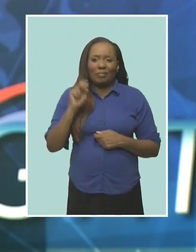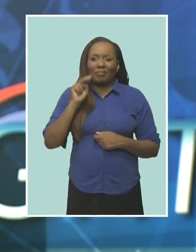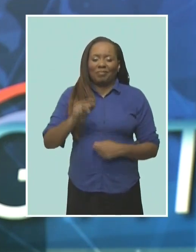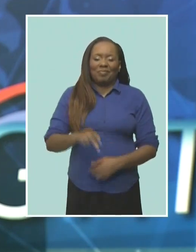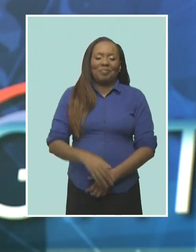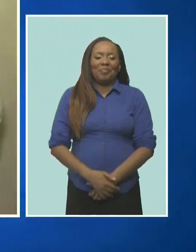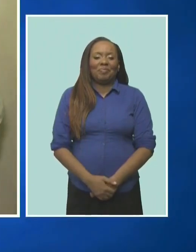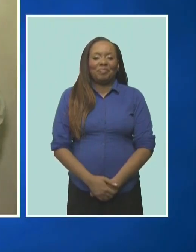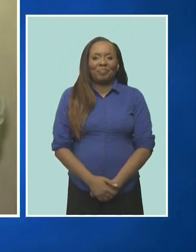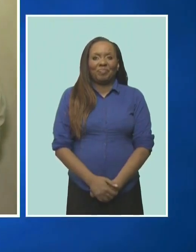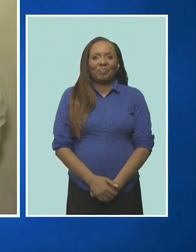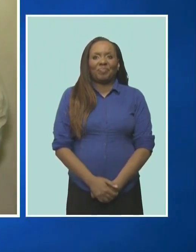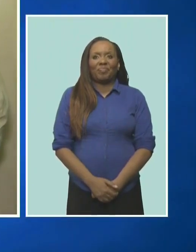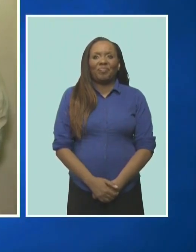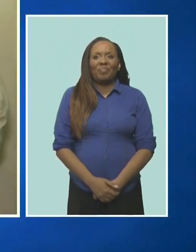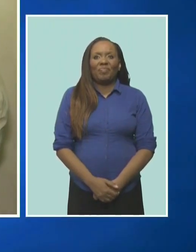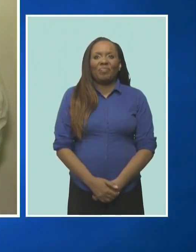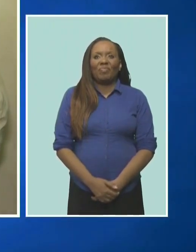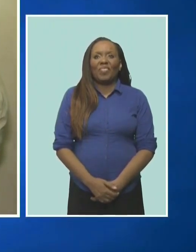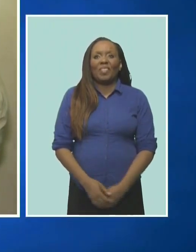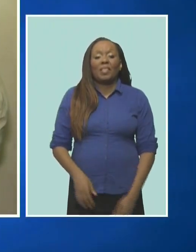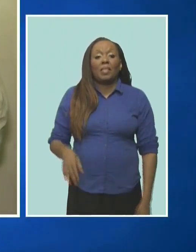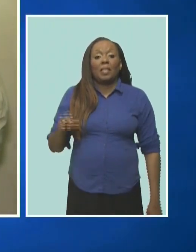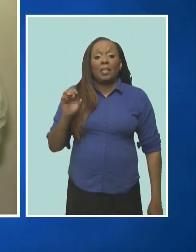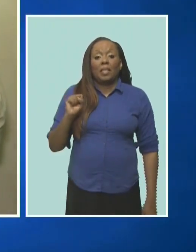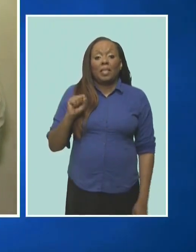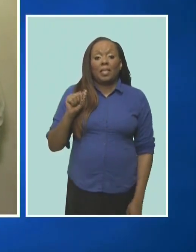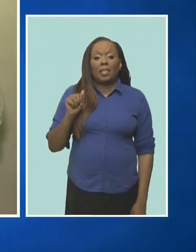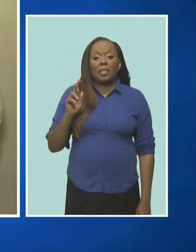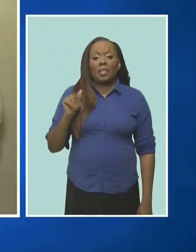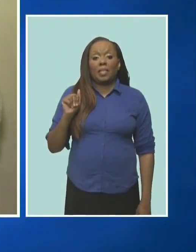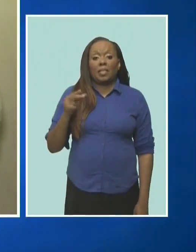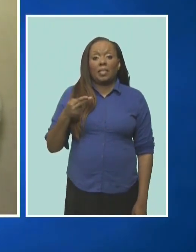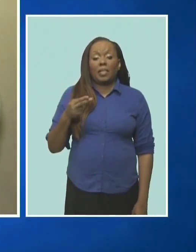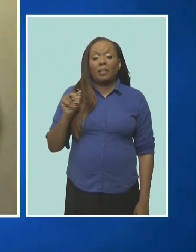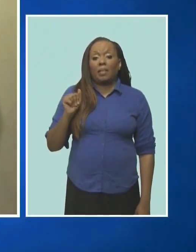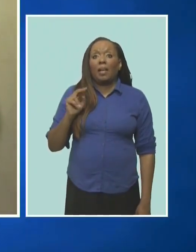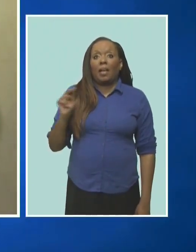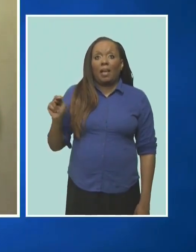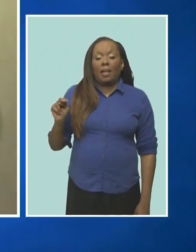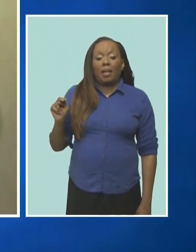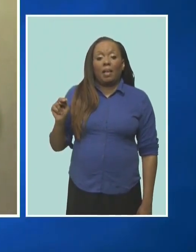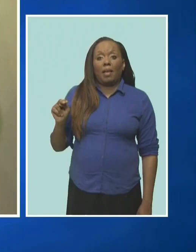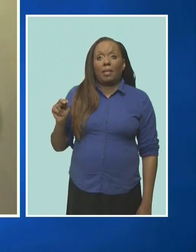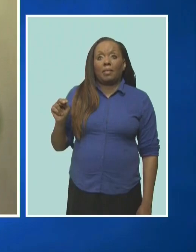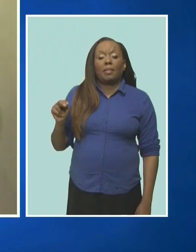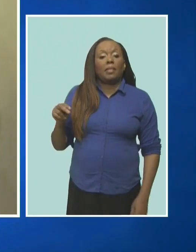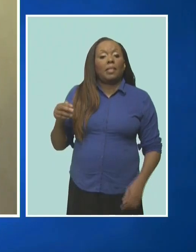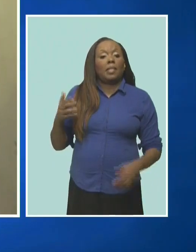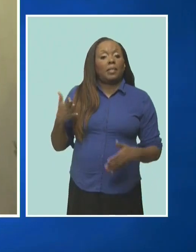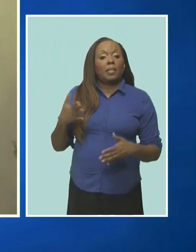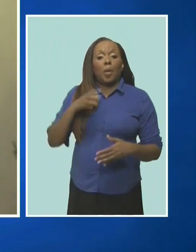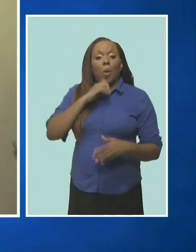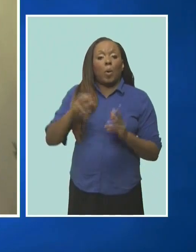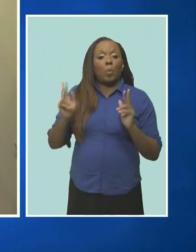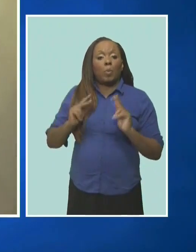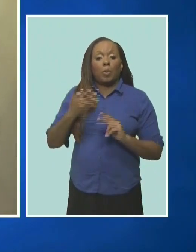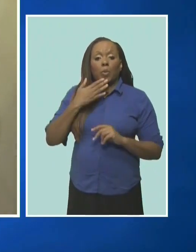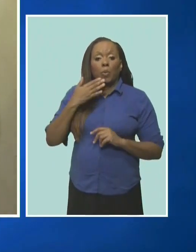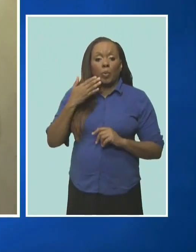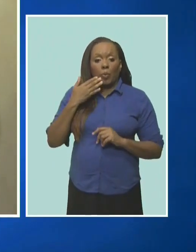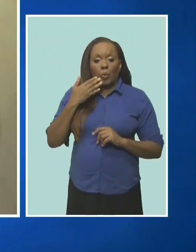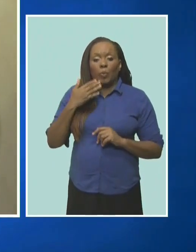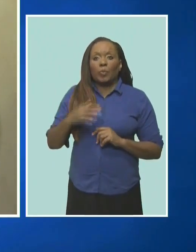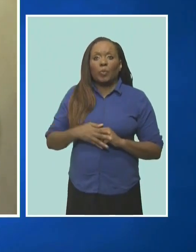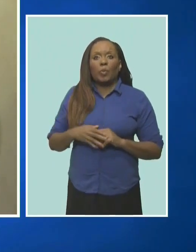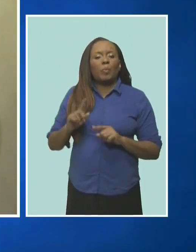reports. While Sarah Ann Benjamin is a resident at the View Seniors Home in St. Thomas, she is still surrounded by her loved ones,